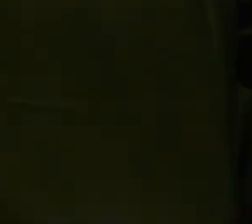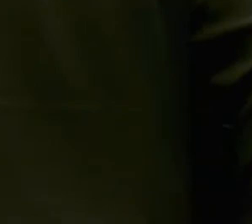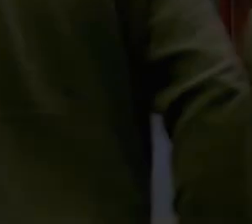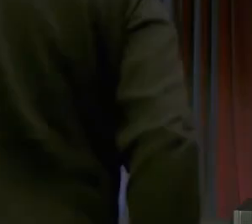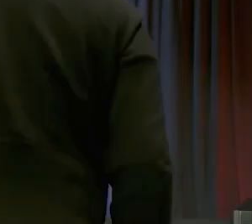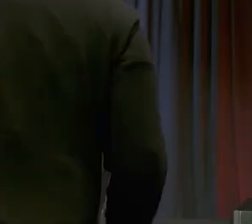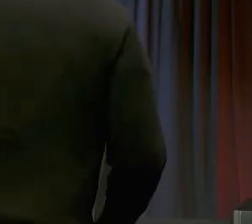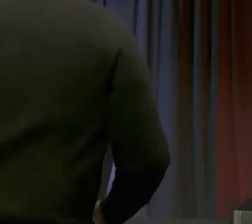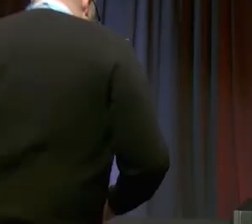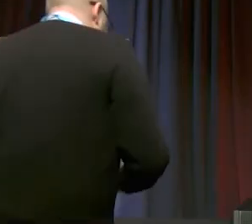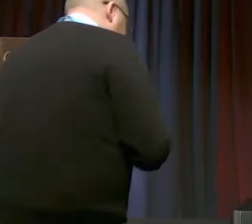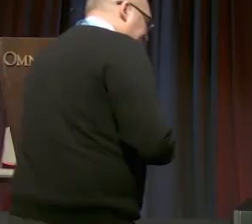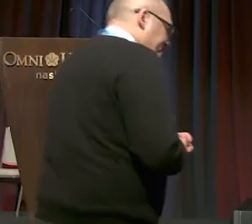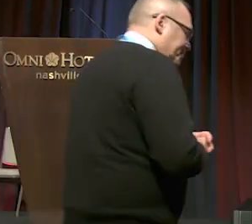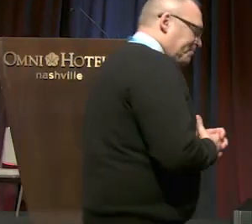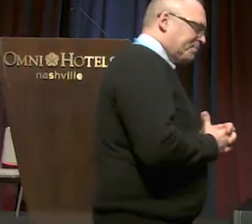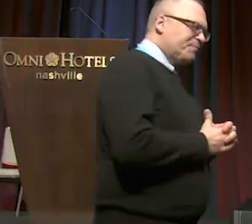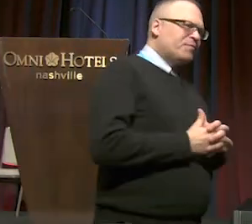Well,